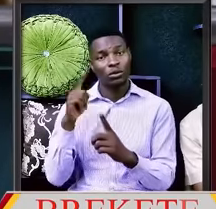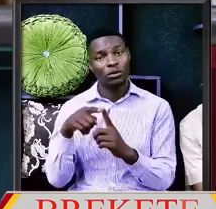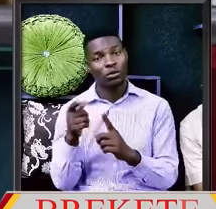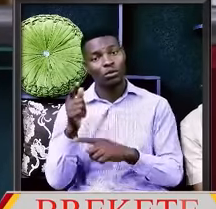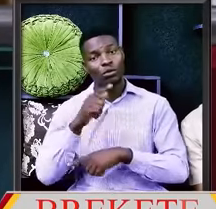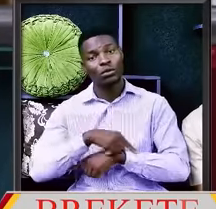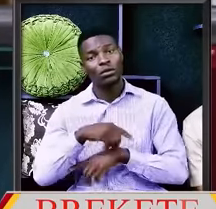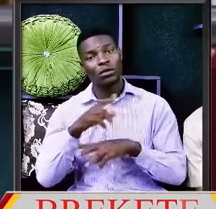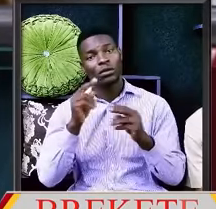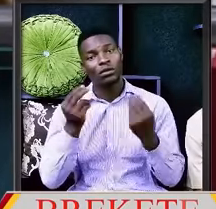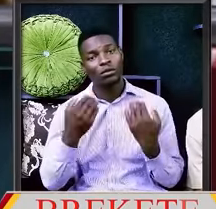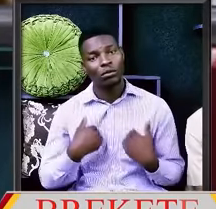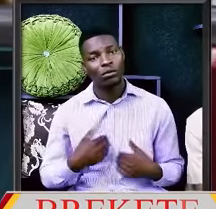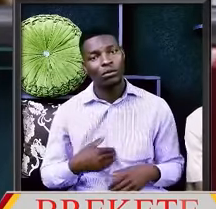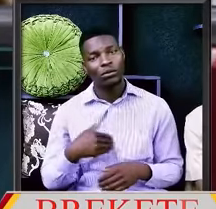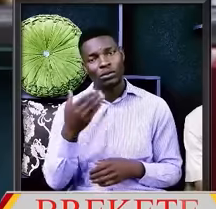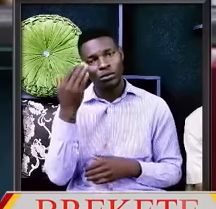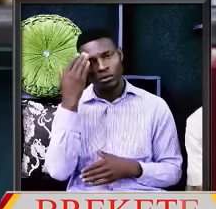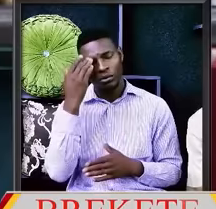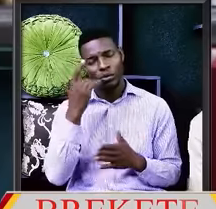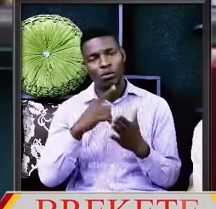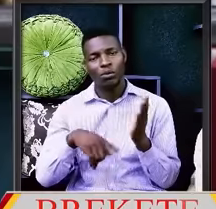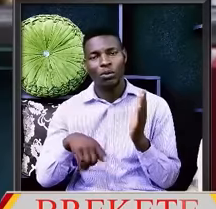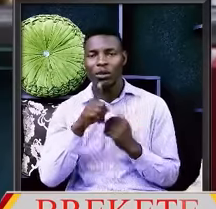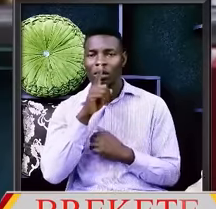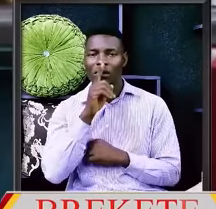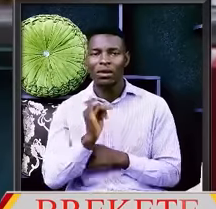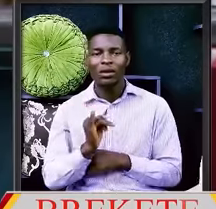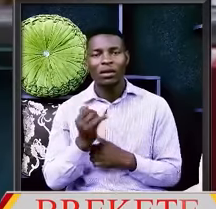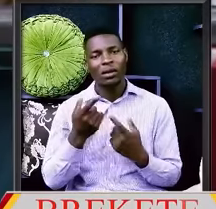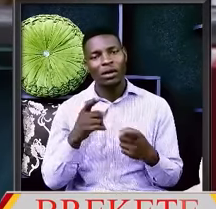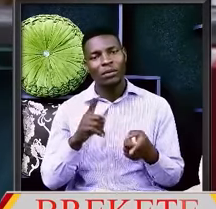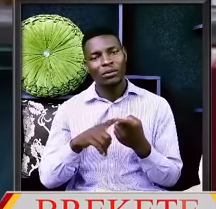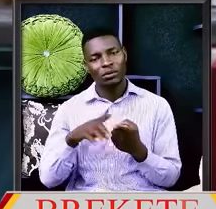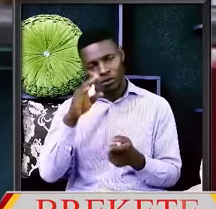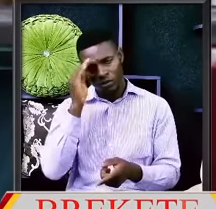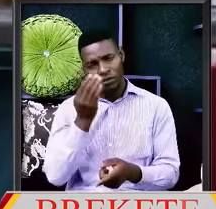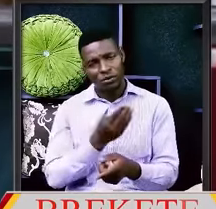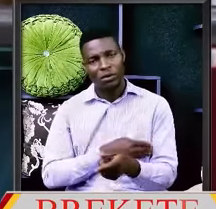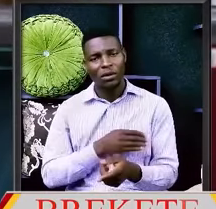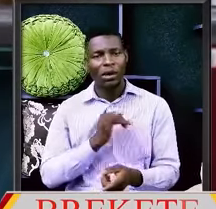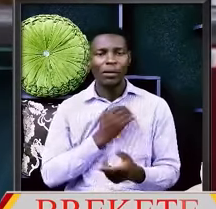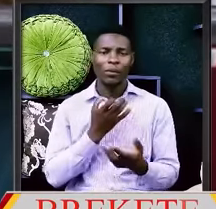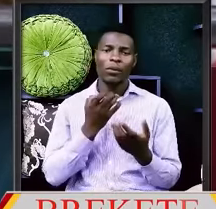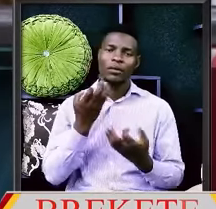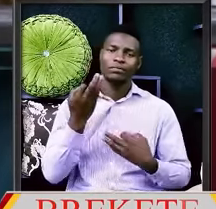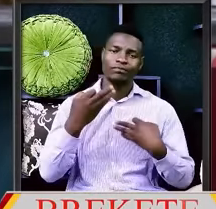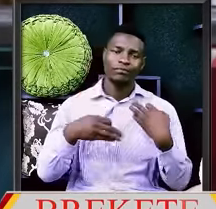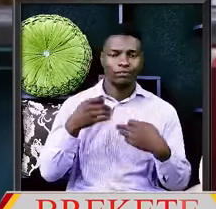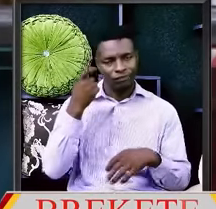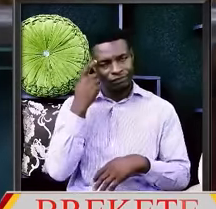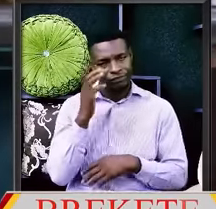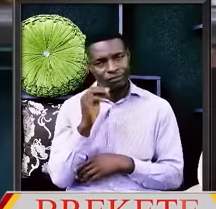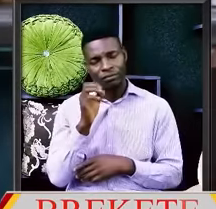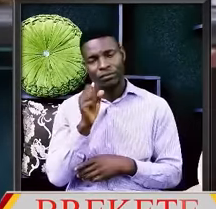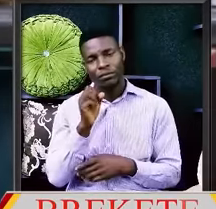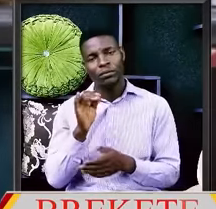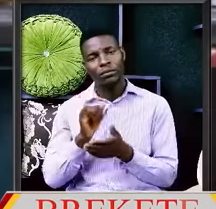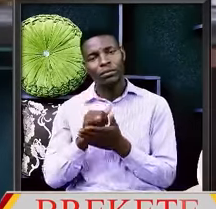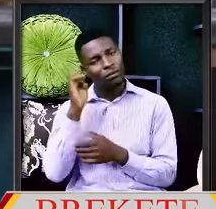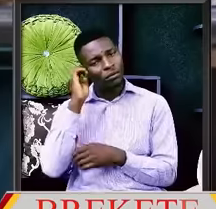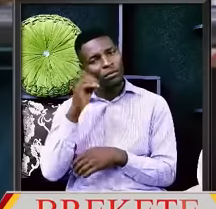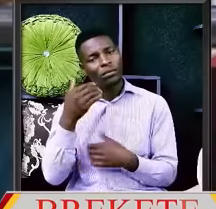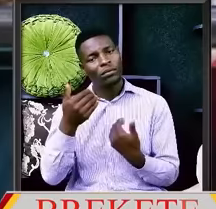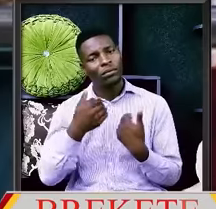nobody knows what really happened to his son. I just want justice for him so that he would